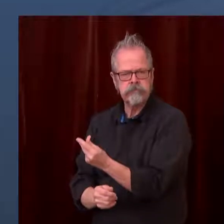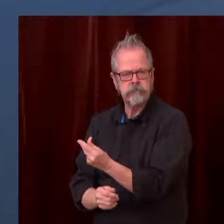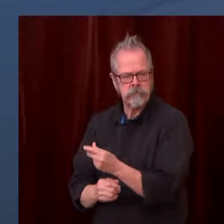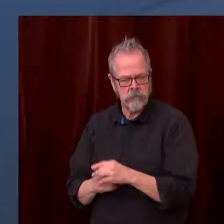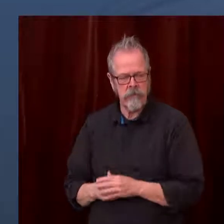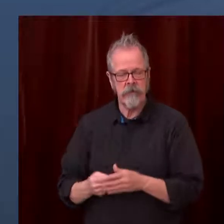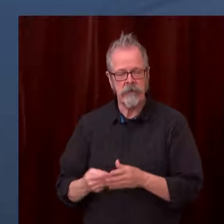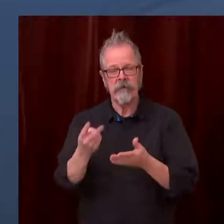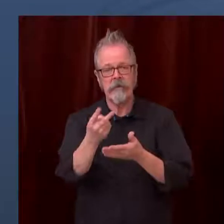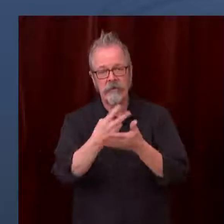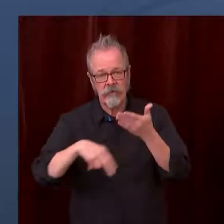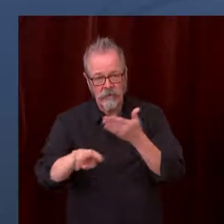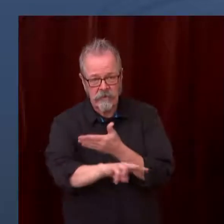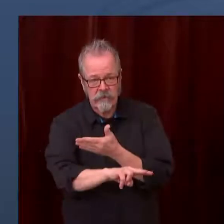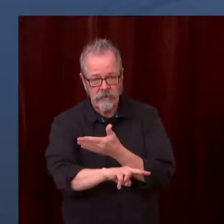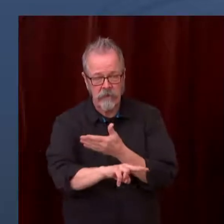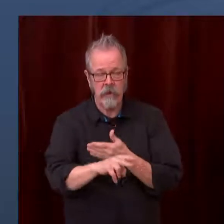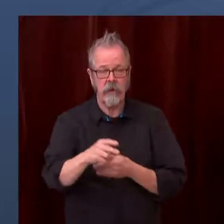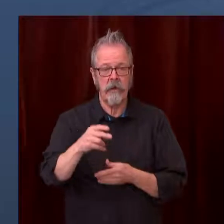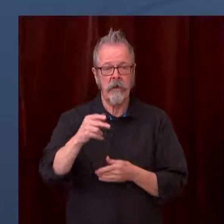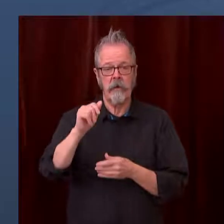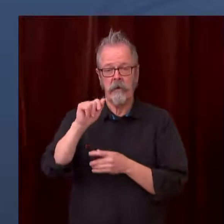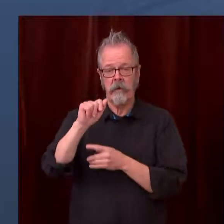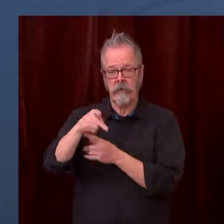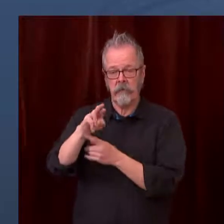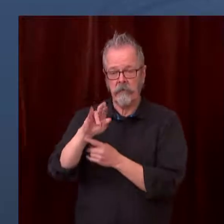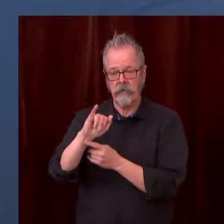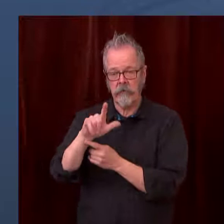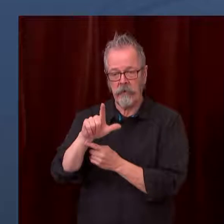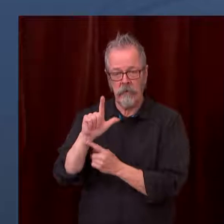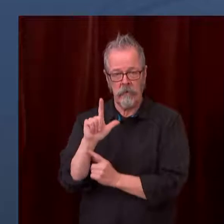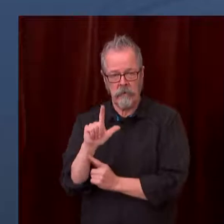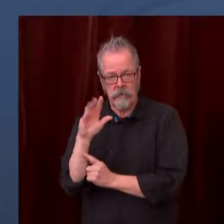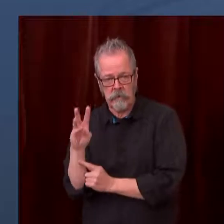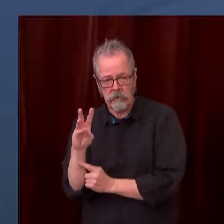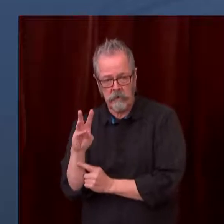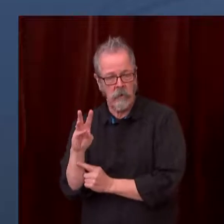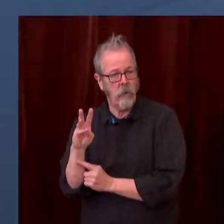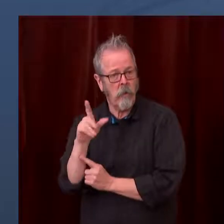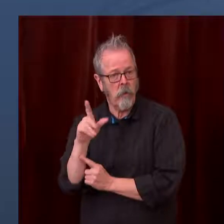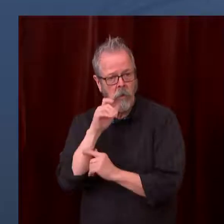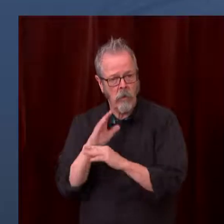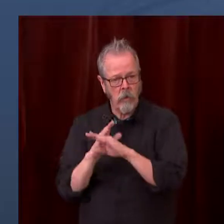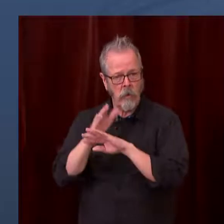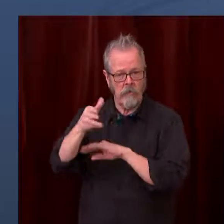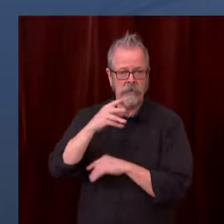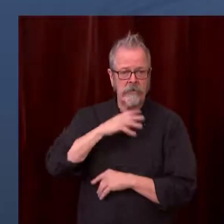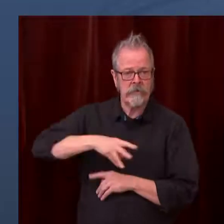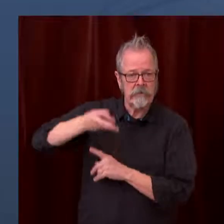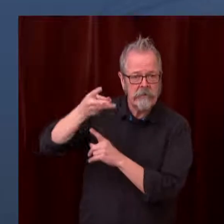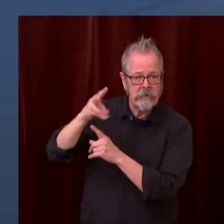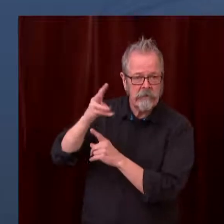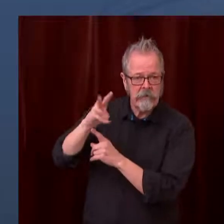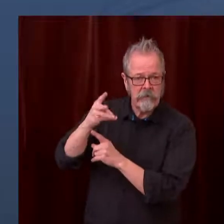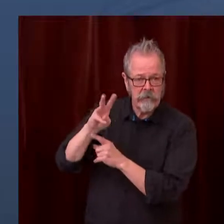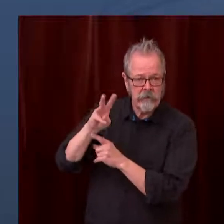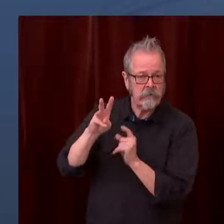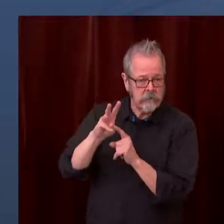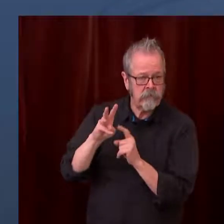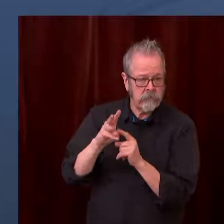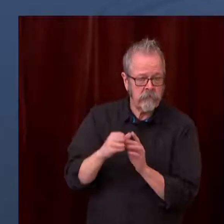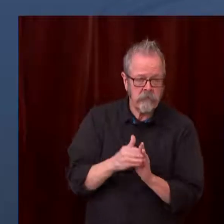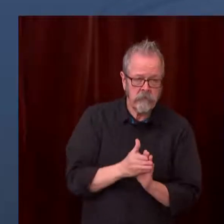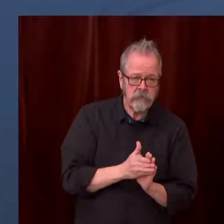comorbidity will be eligible. Comorbidities are certain underlying medical conditions like heart disease,